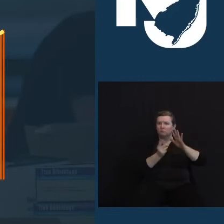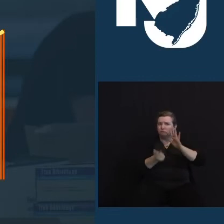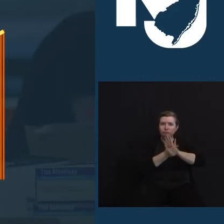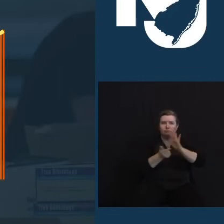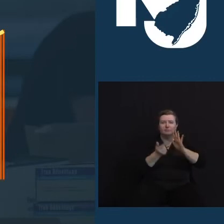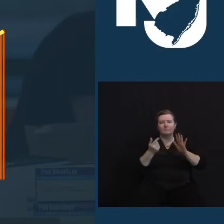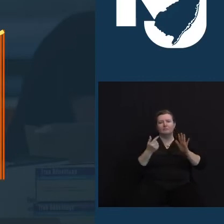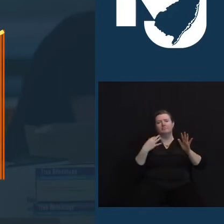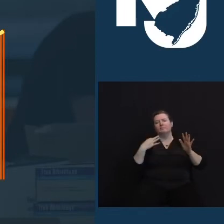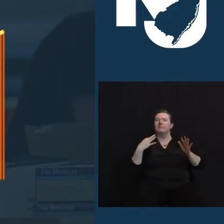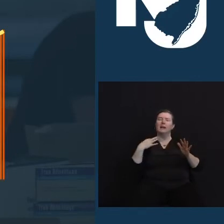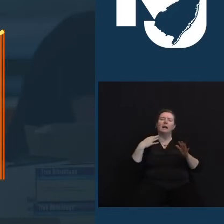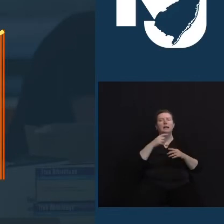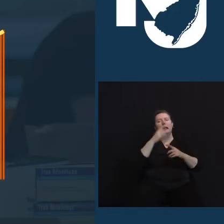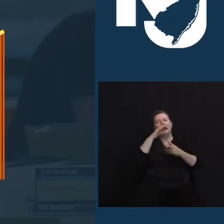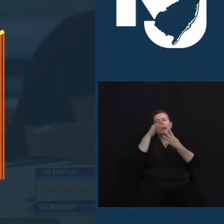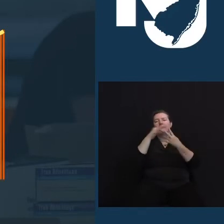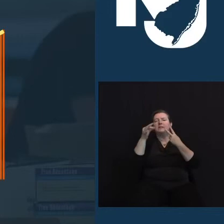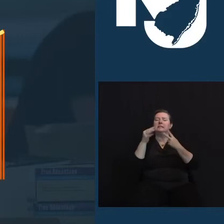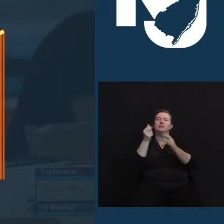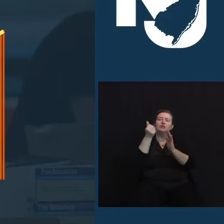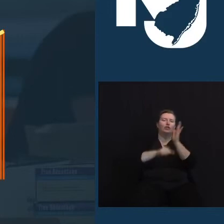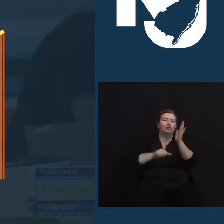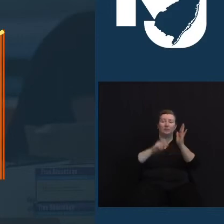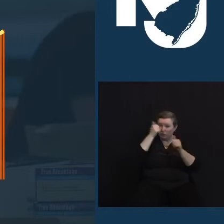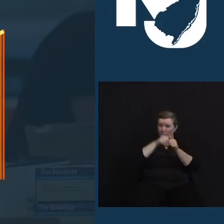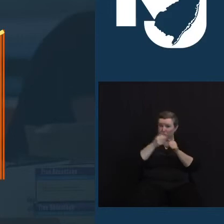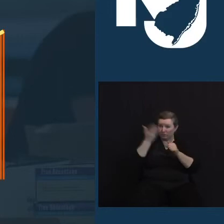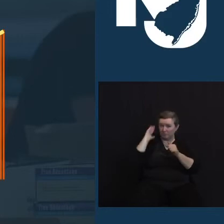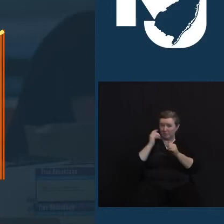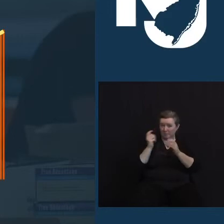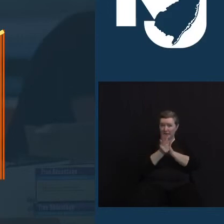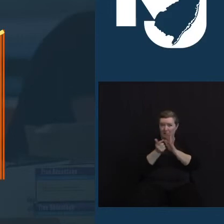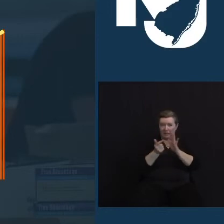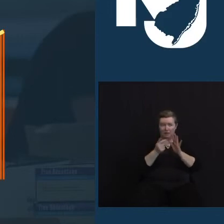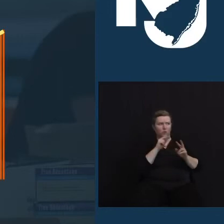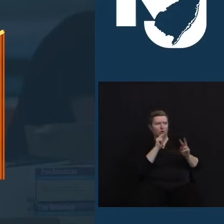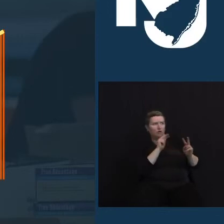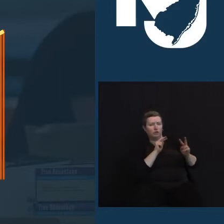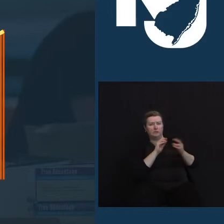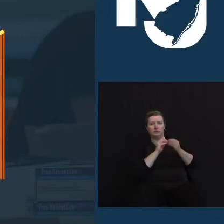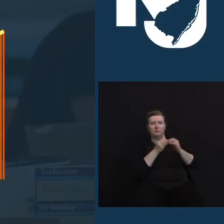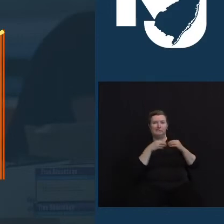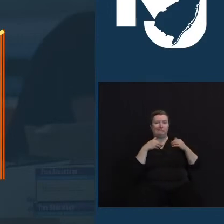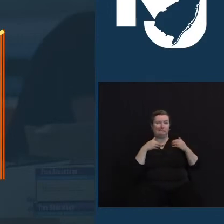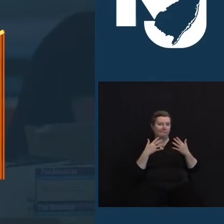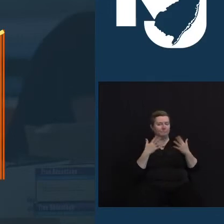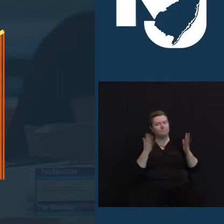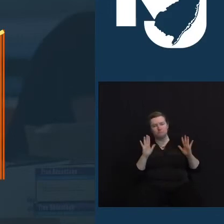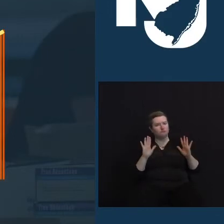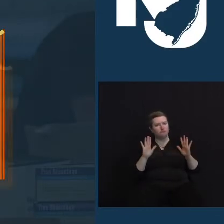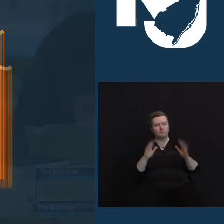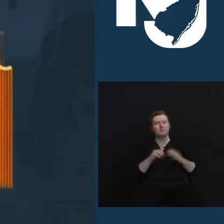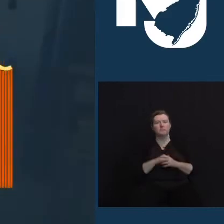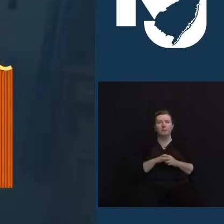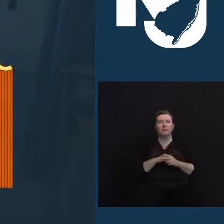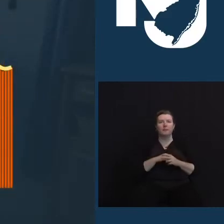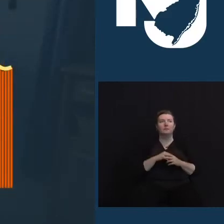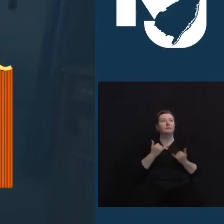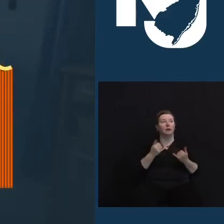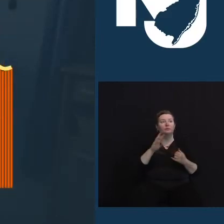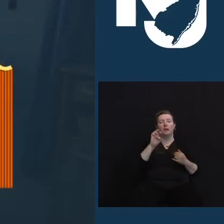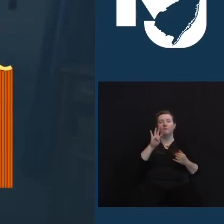and the hospitals themselves and your team are watching that number and this number like a hawk. 648 patients were